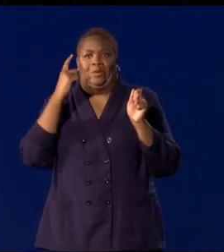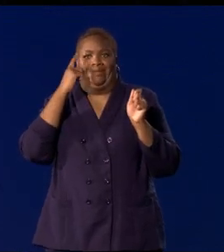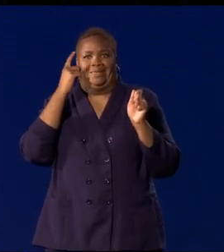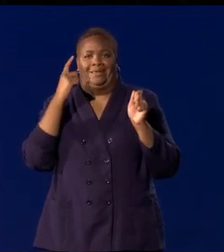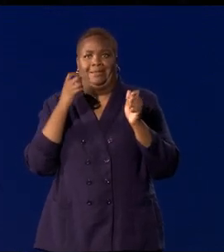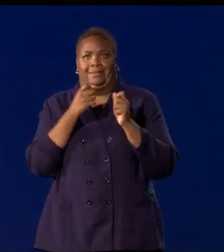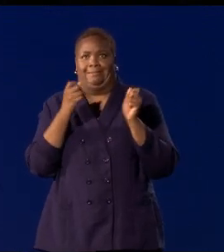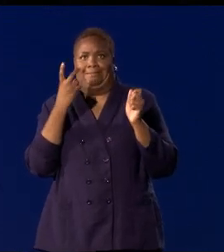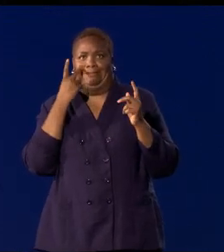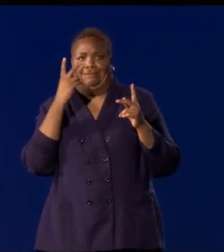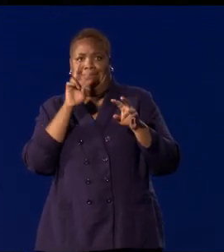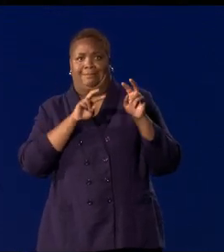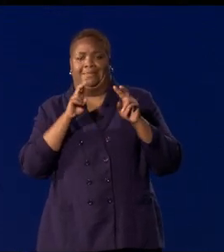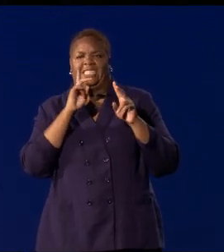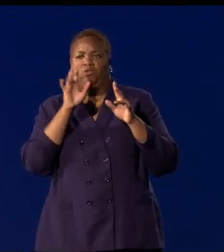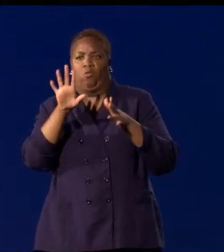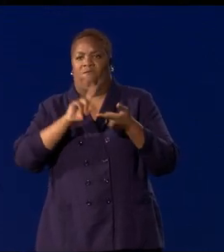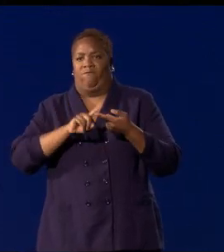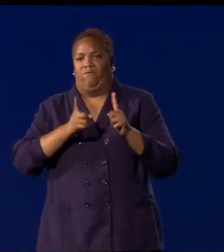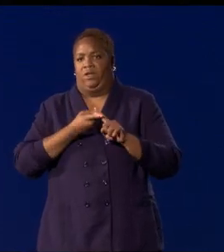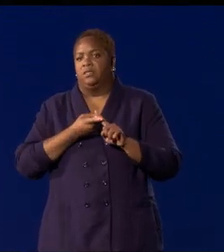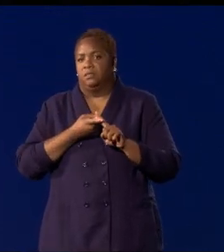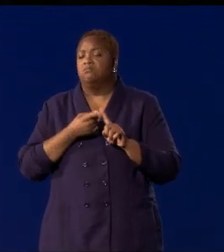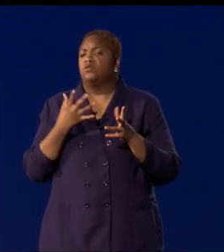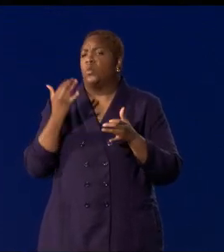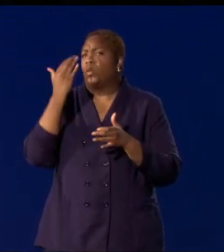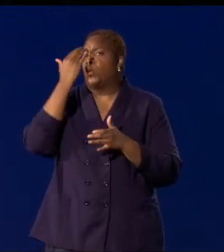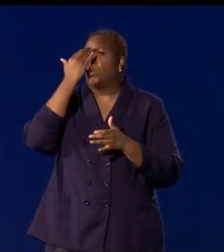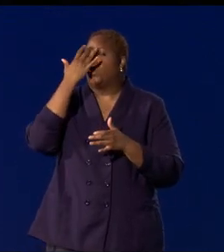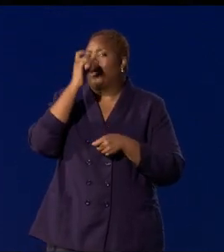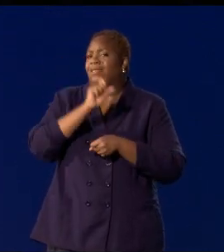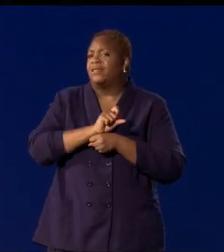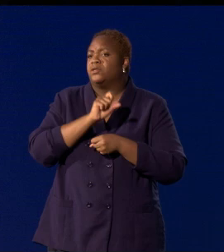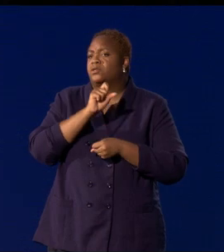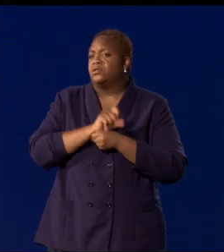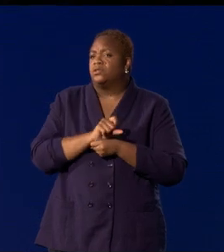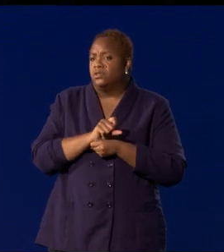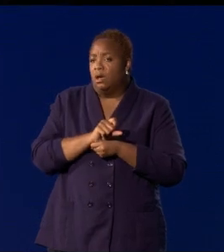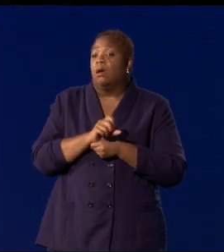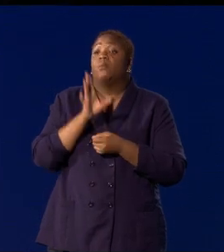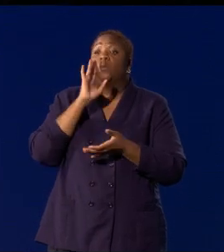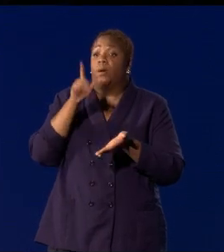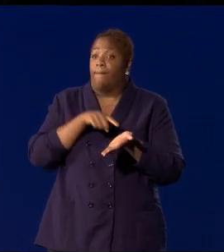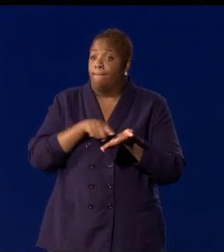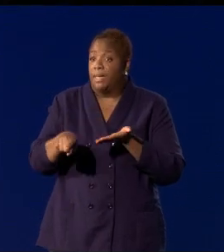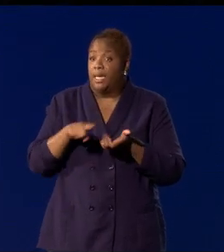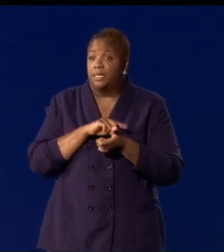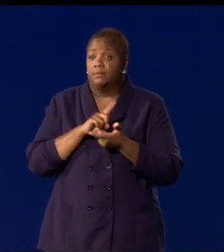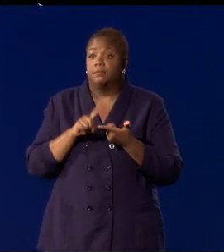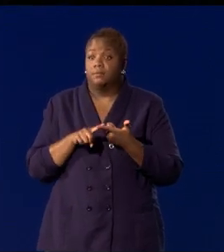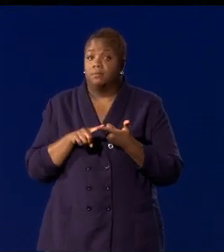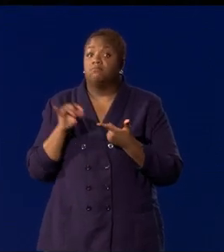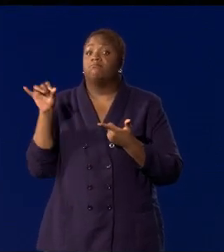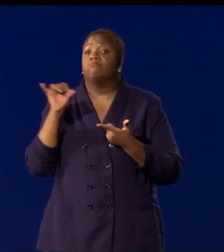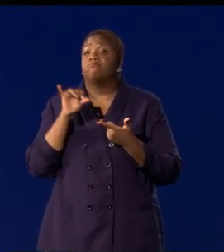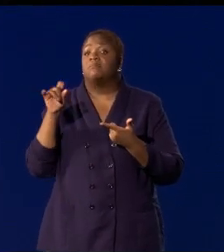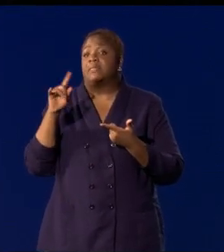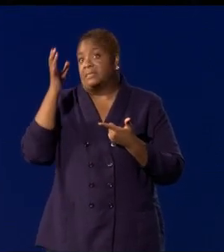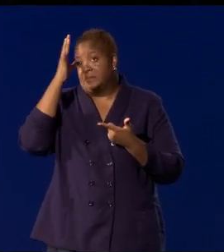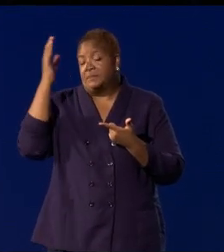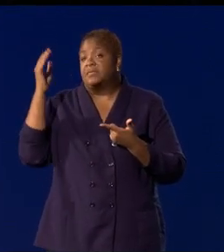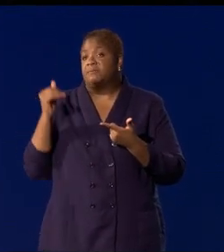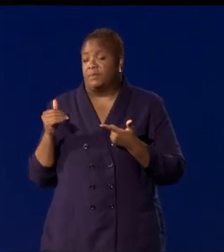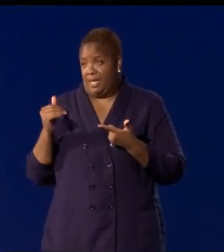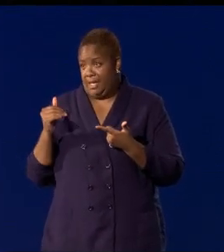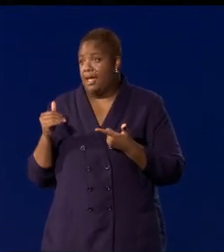right? You want to at least let people know, what is this job going to pay, and you know, what can they expect in terms